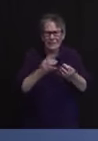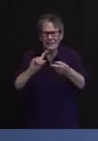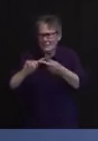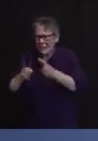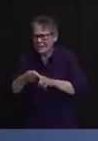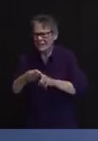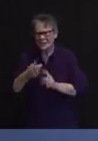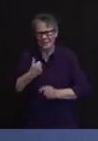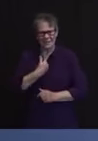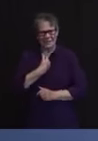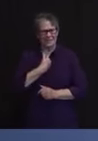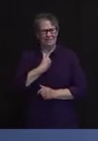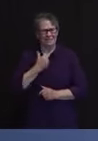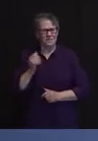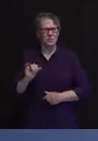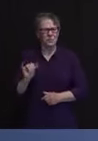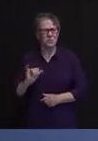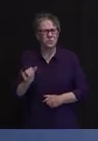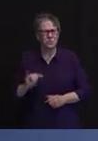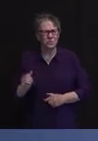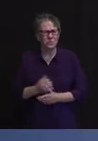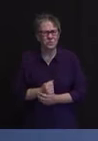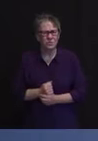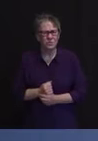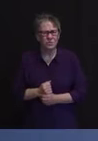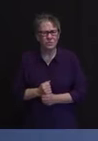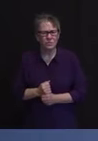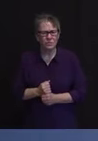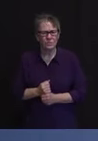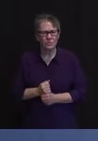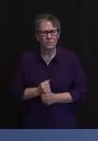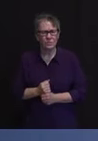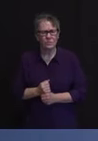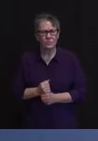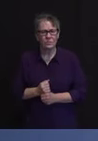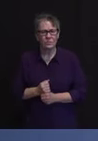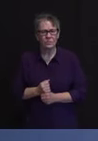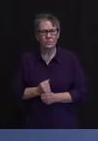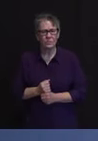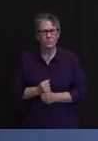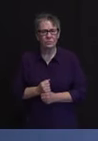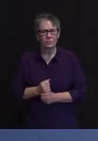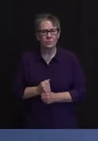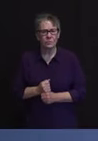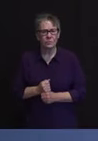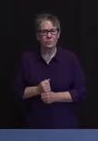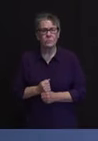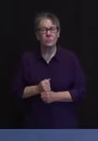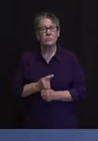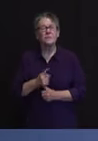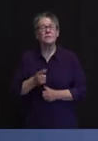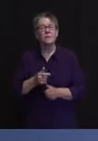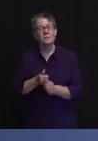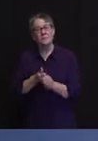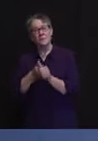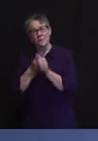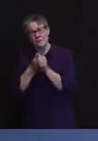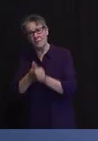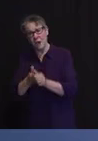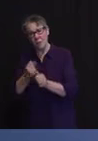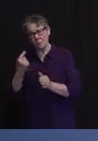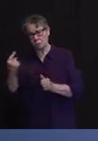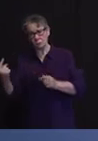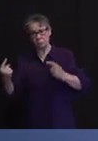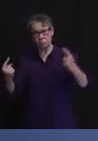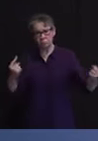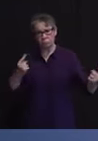It is possible by adhering to aggressive social distancing. You are personally responsible for saving